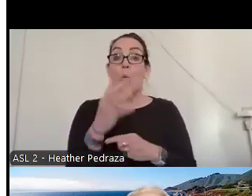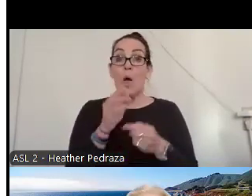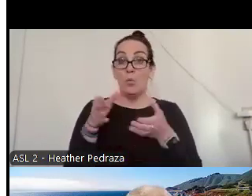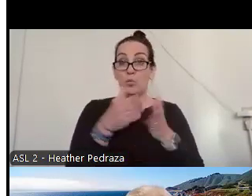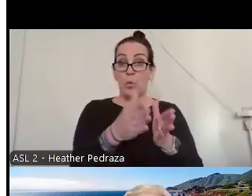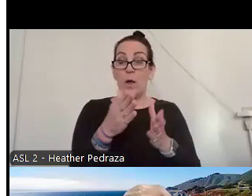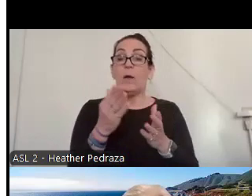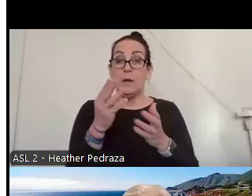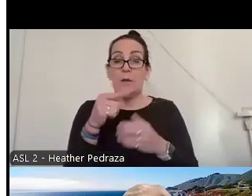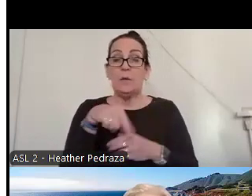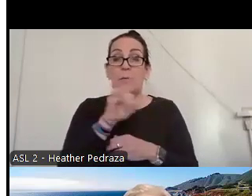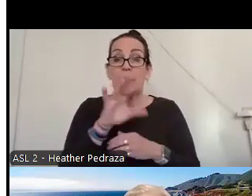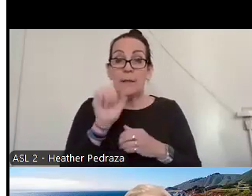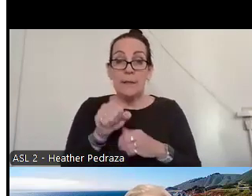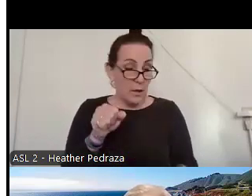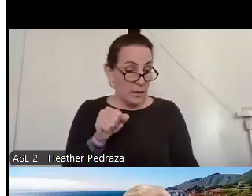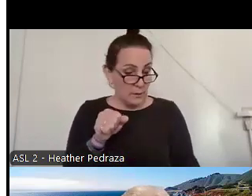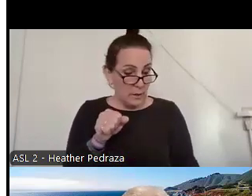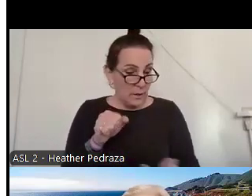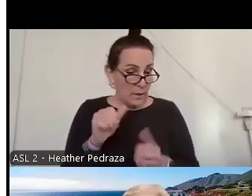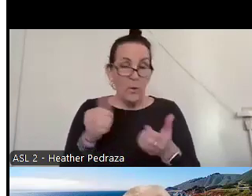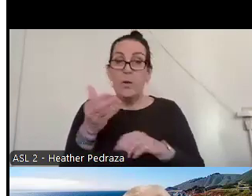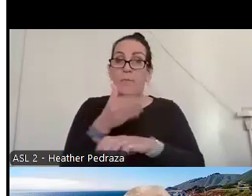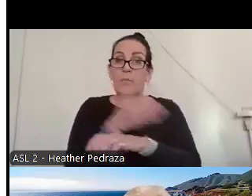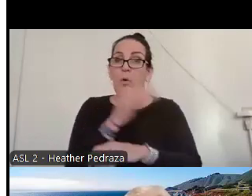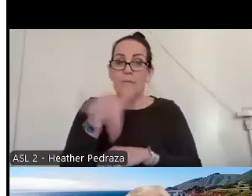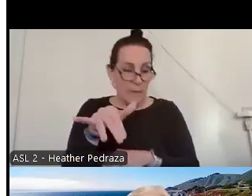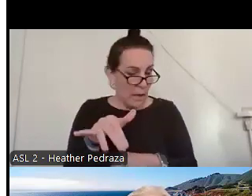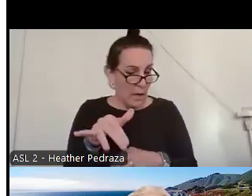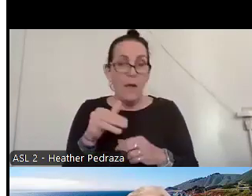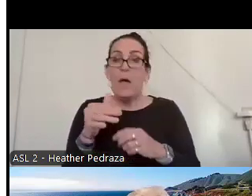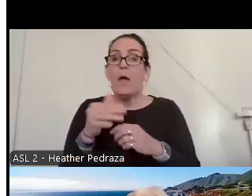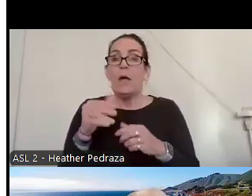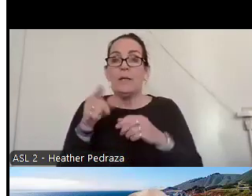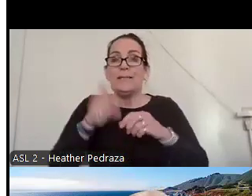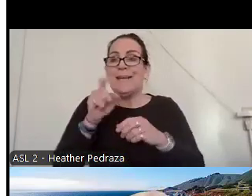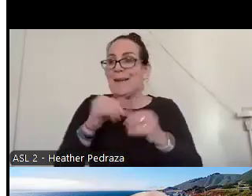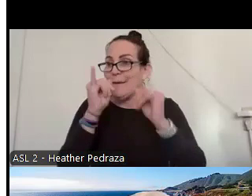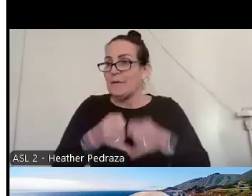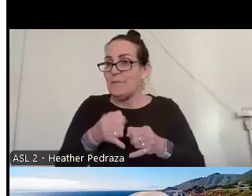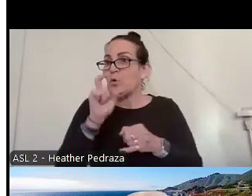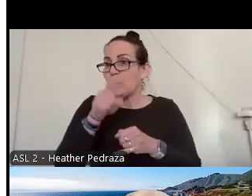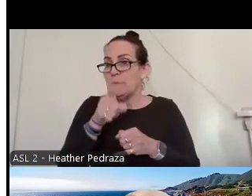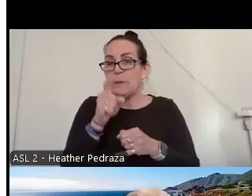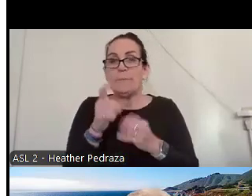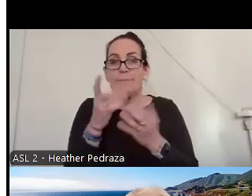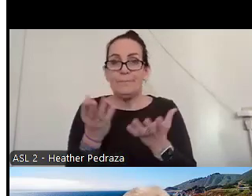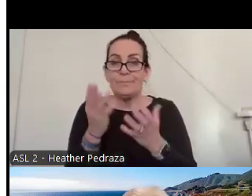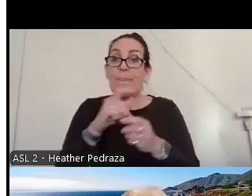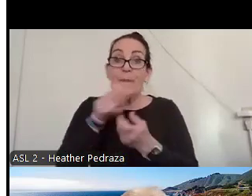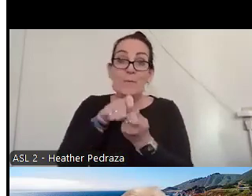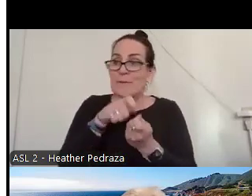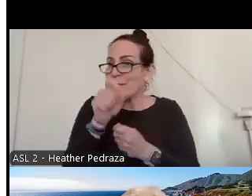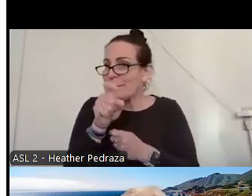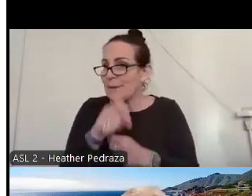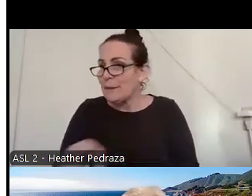improve that understanding of what these individuals and families need may be a specific continuing